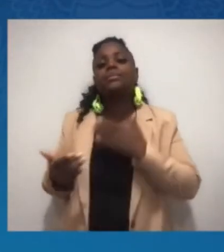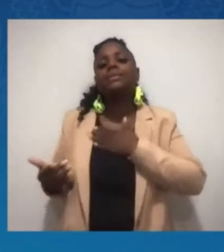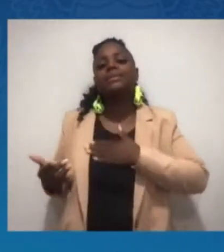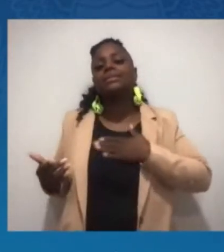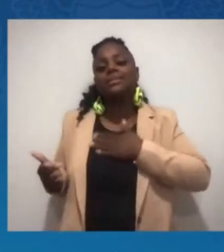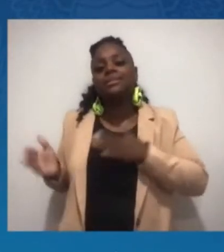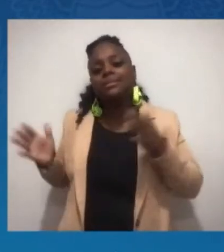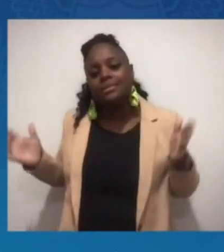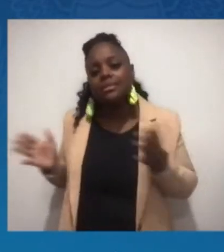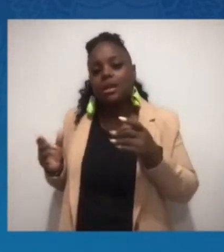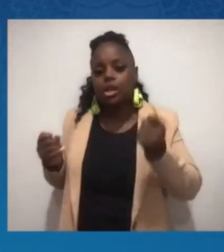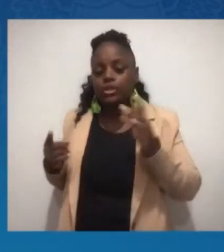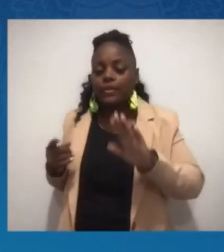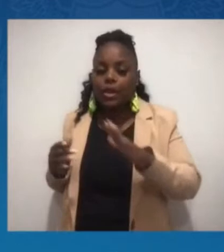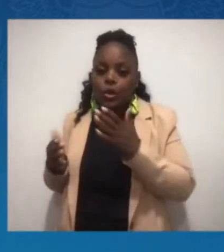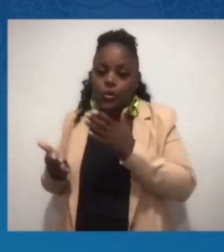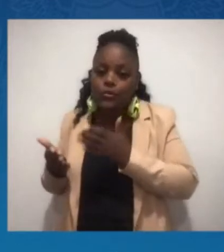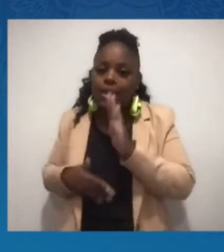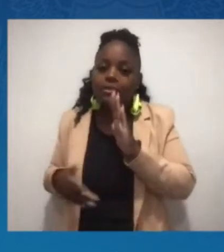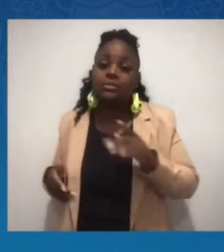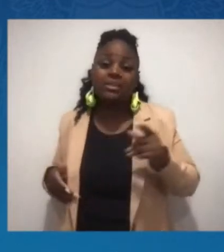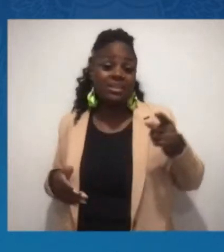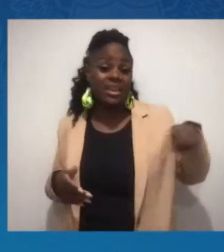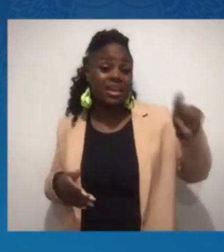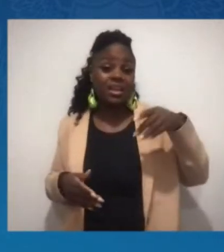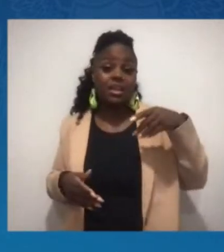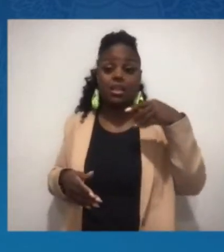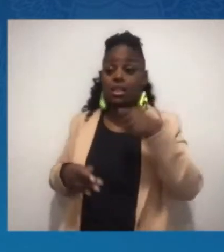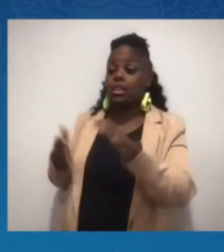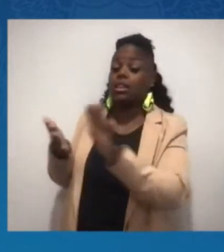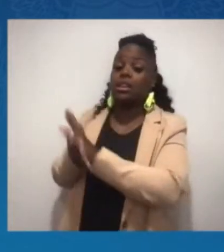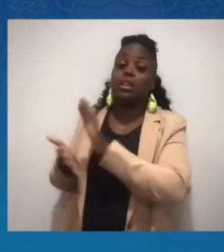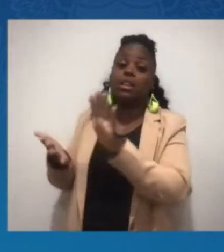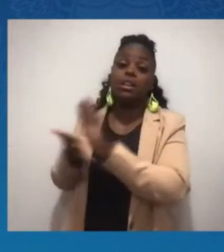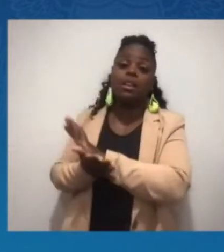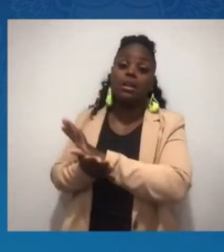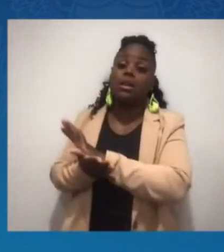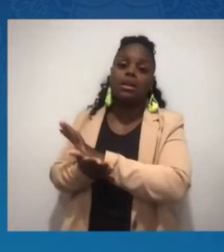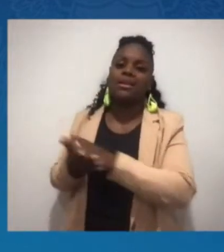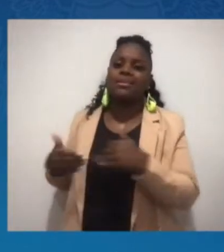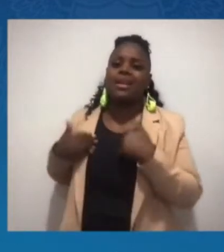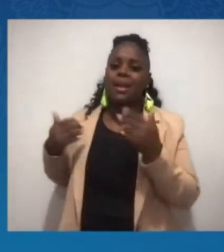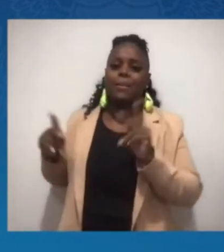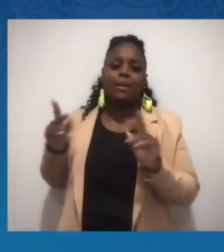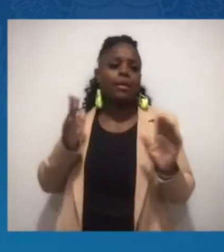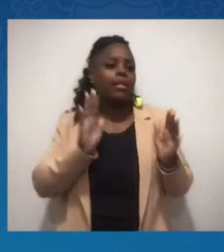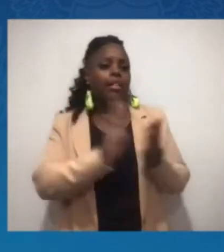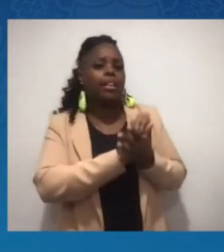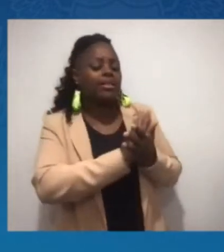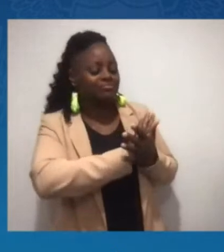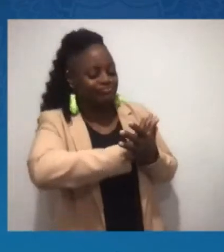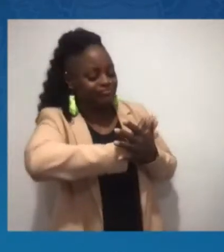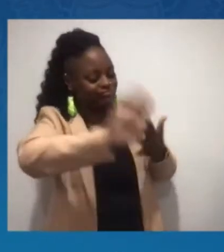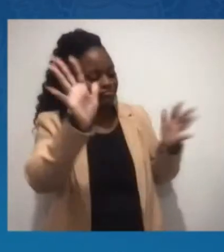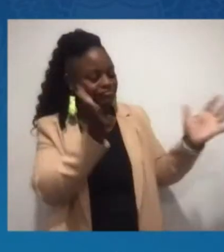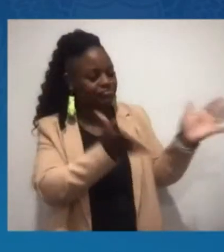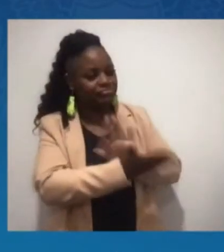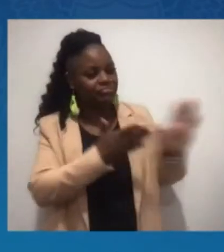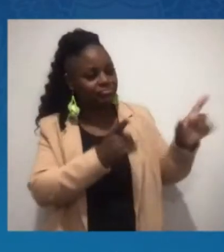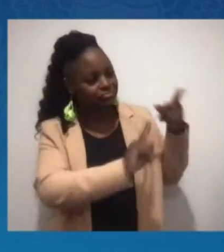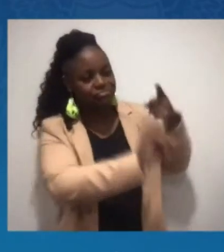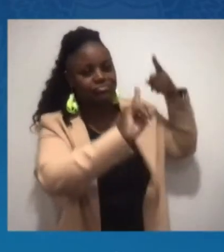and most of all, to remind people they're not alone, because there's an additional point on this issue that must be,